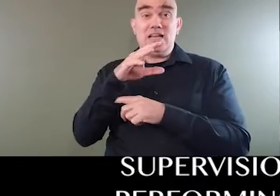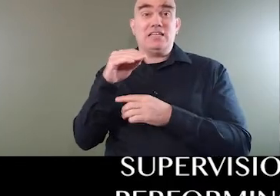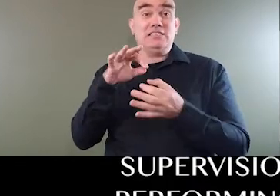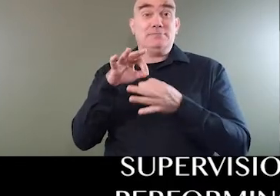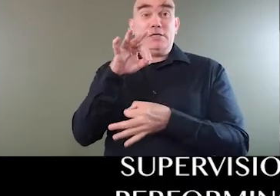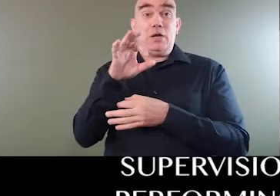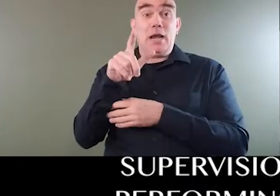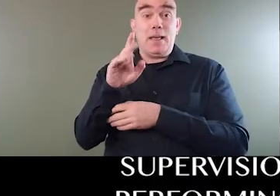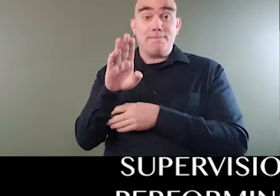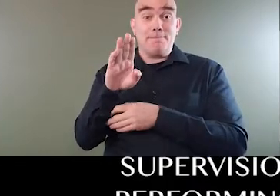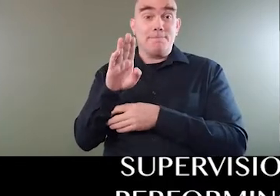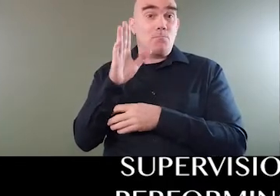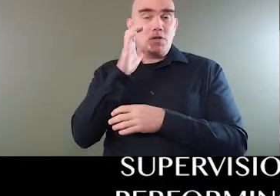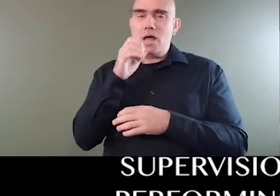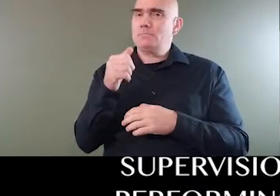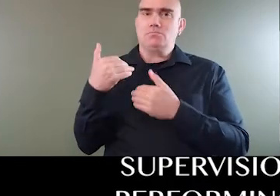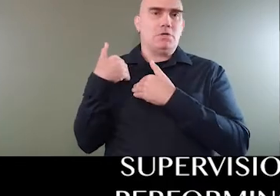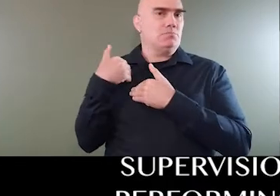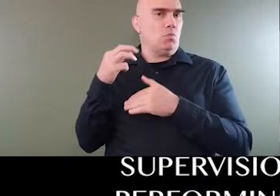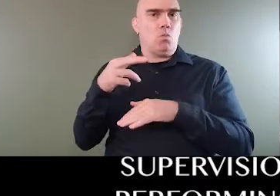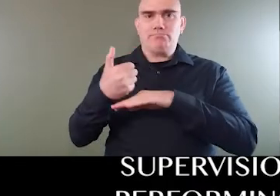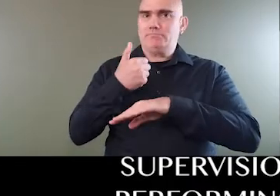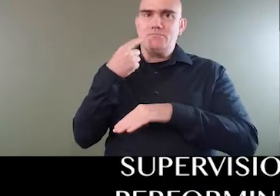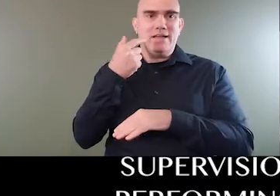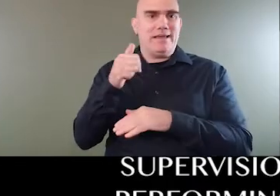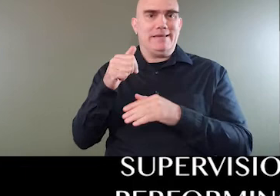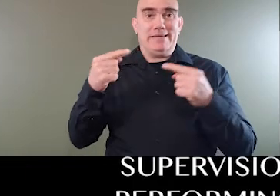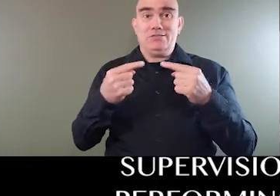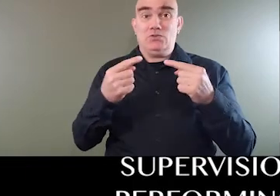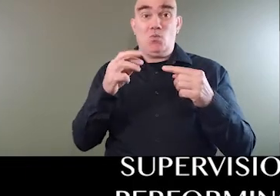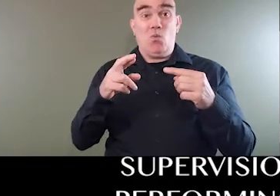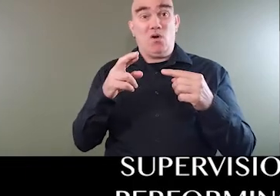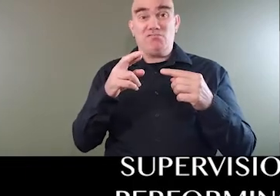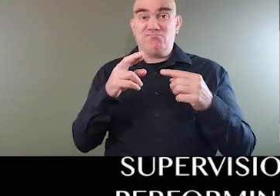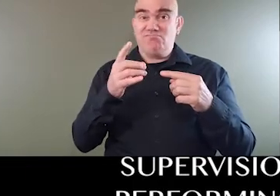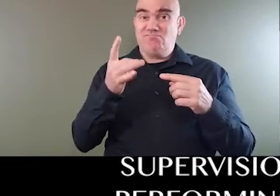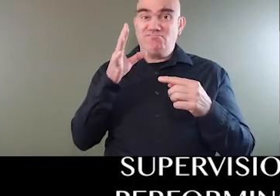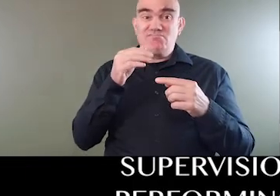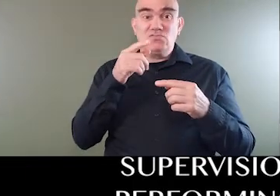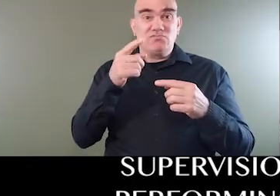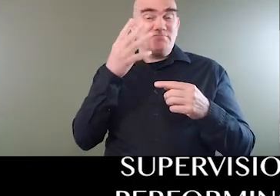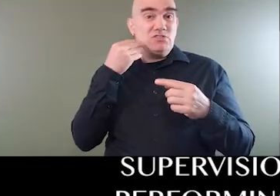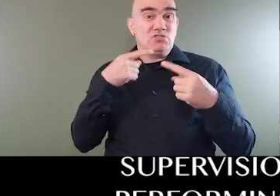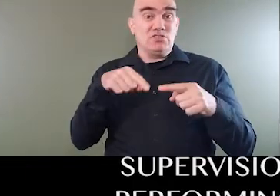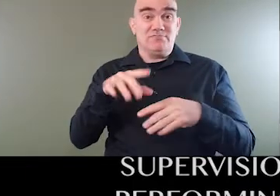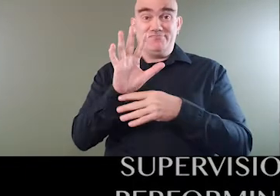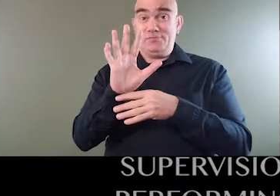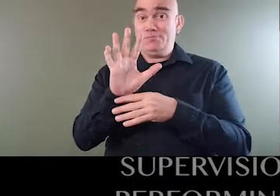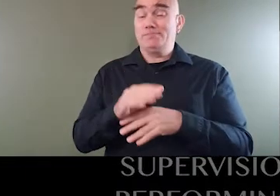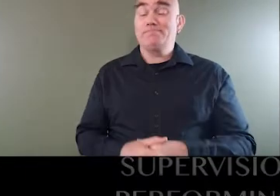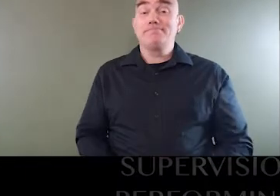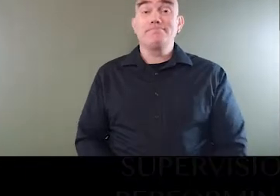be responsible or liable for any injury or harm you sustain as a result of this video.